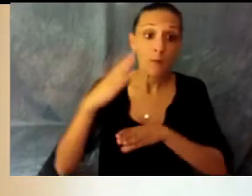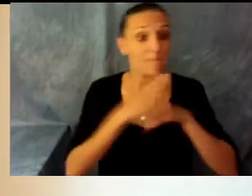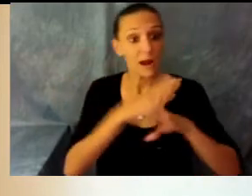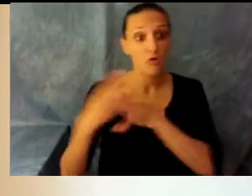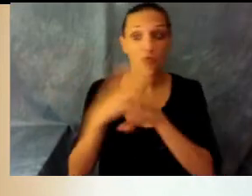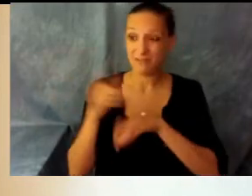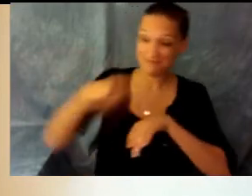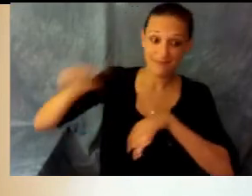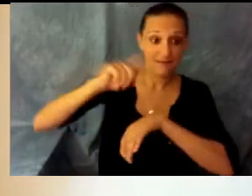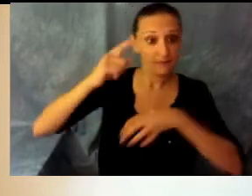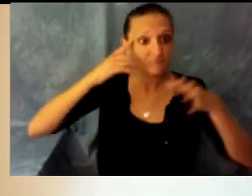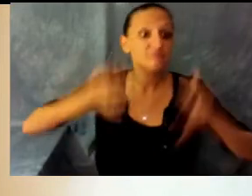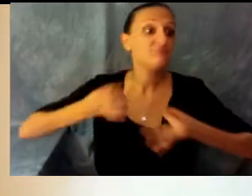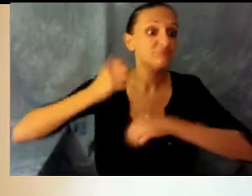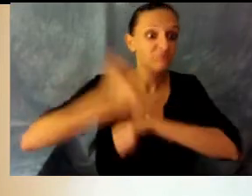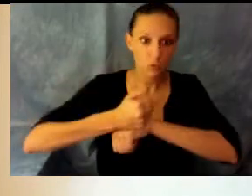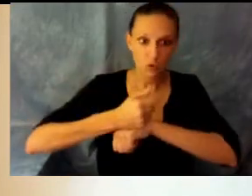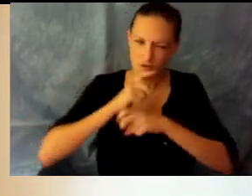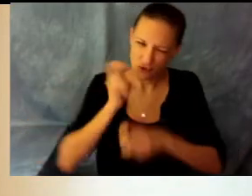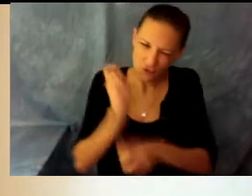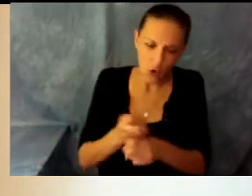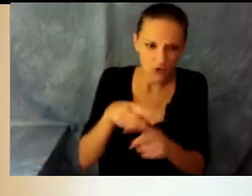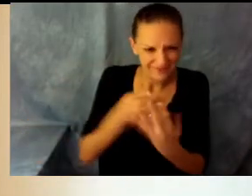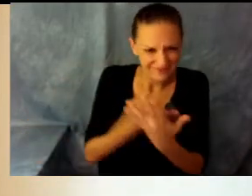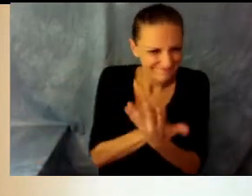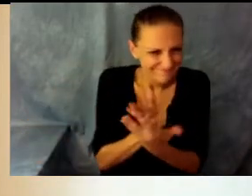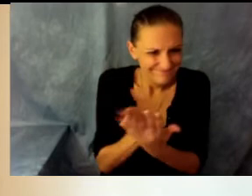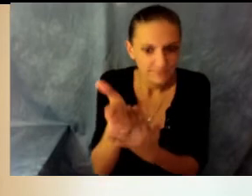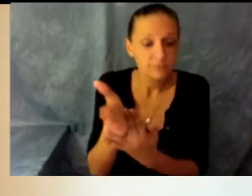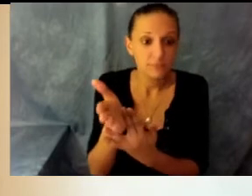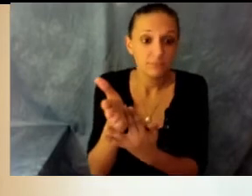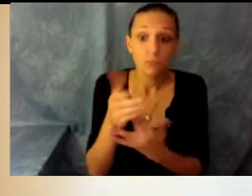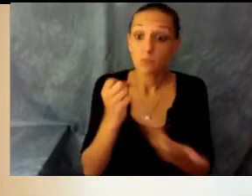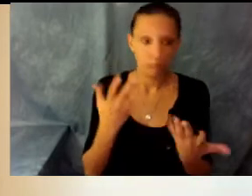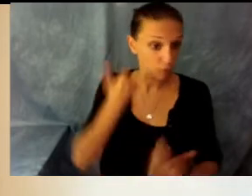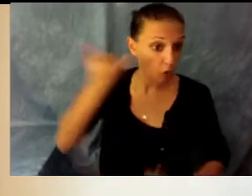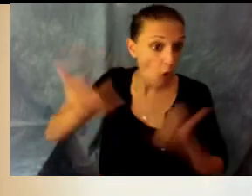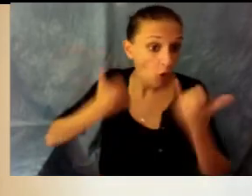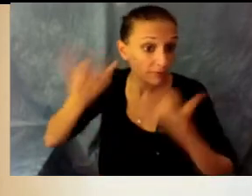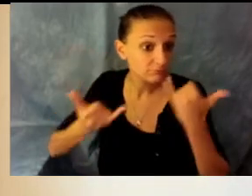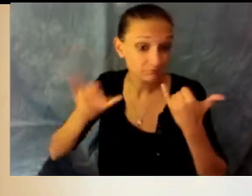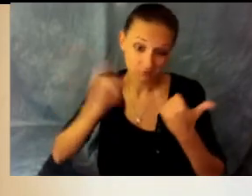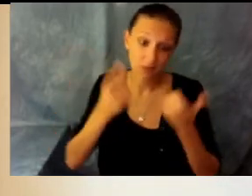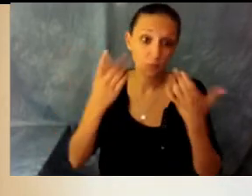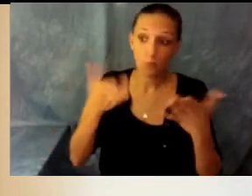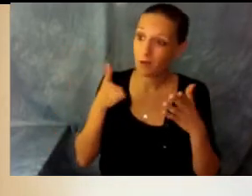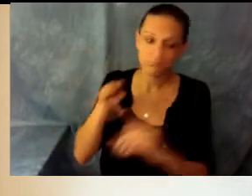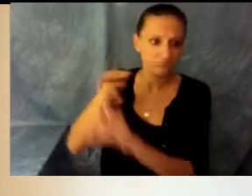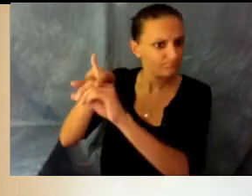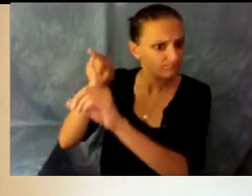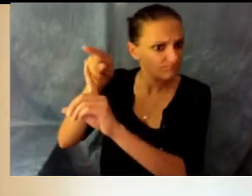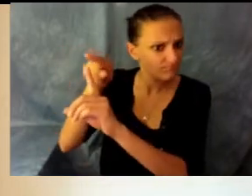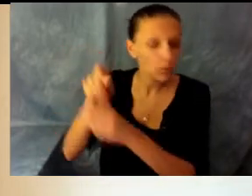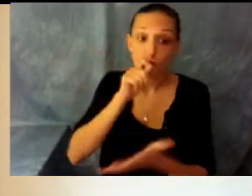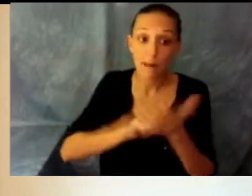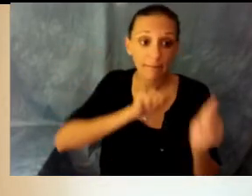are hard to get around. And so calling them is one way to hold them accountable, writing them letters, showing